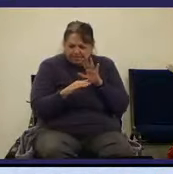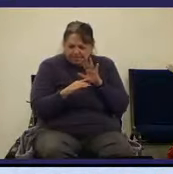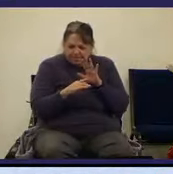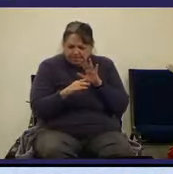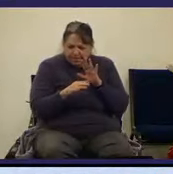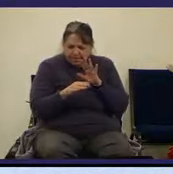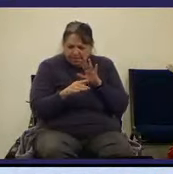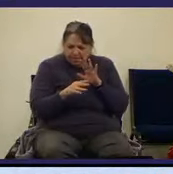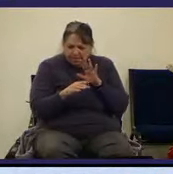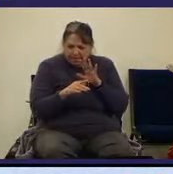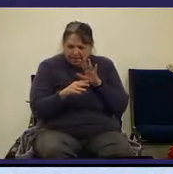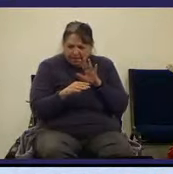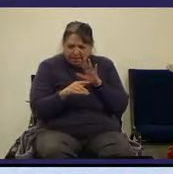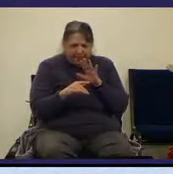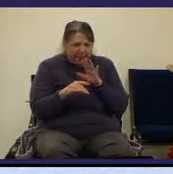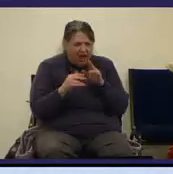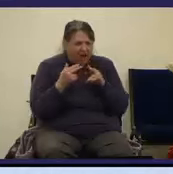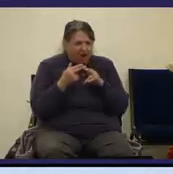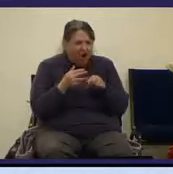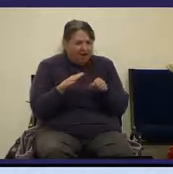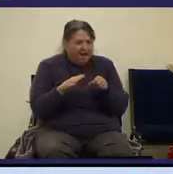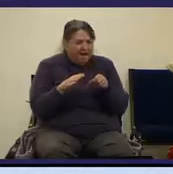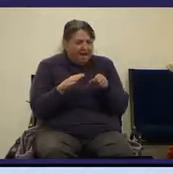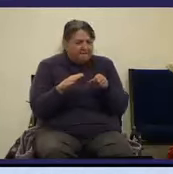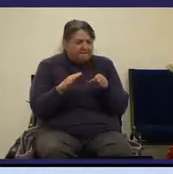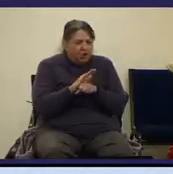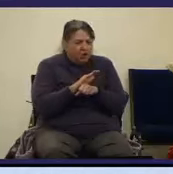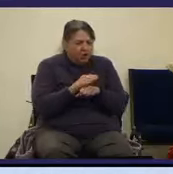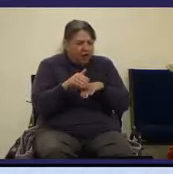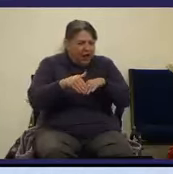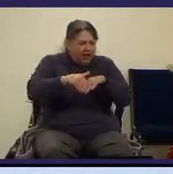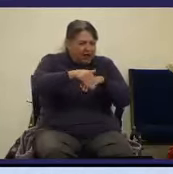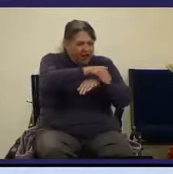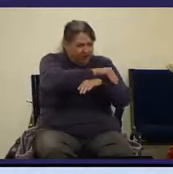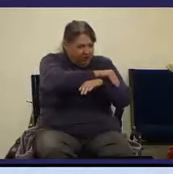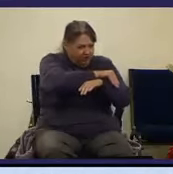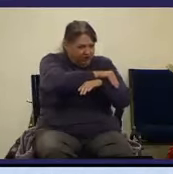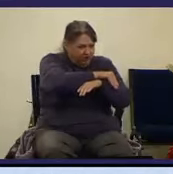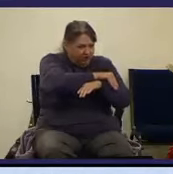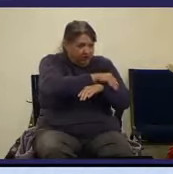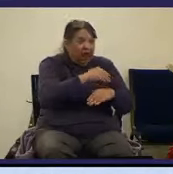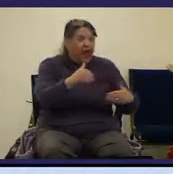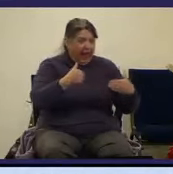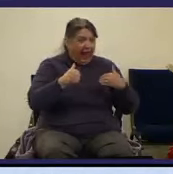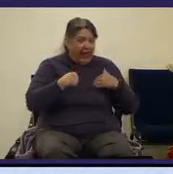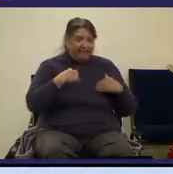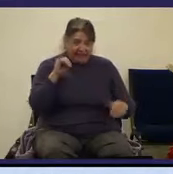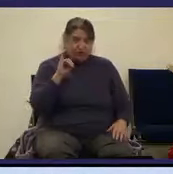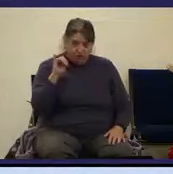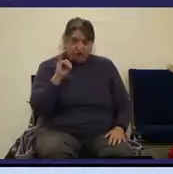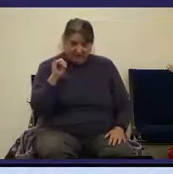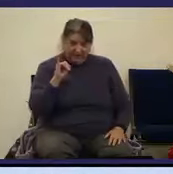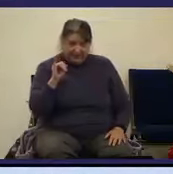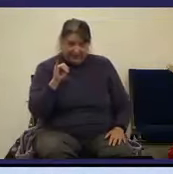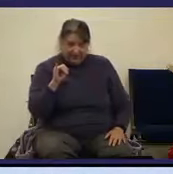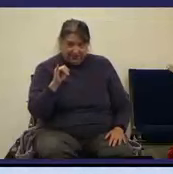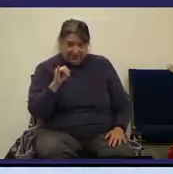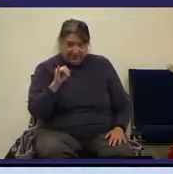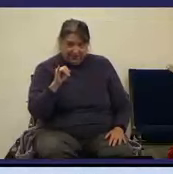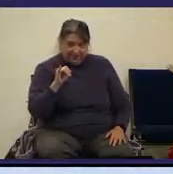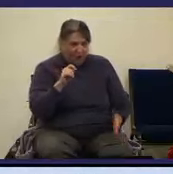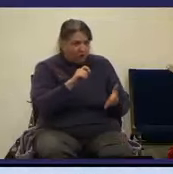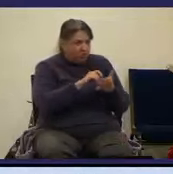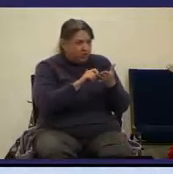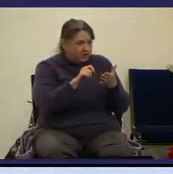This is called full coverage. Full coverage. I have an insurance policy written in the blood of the